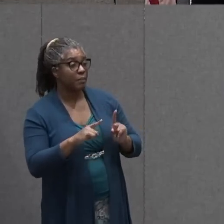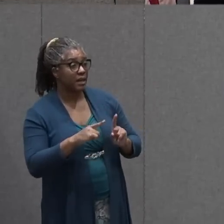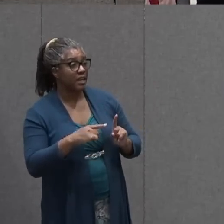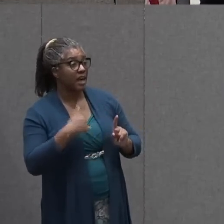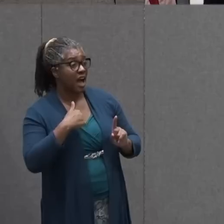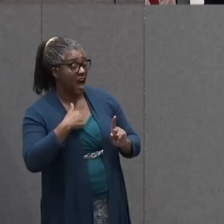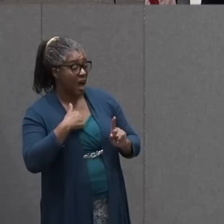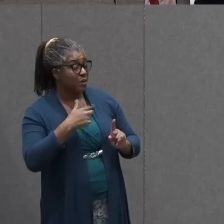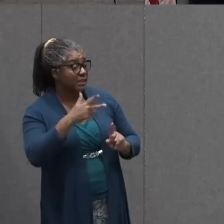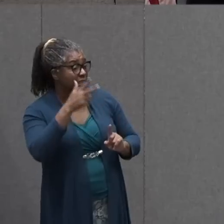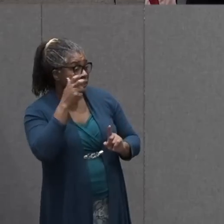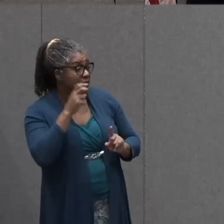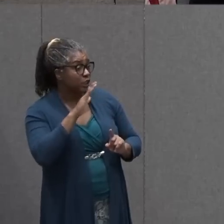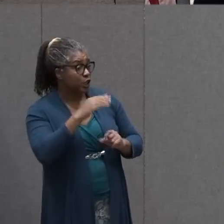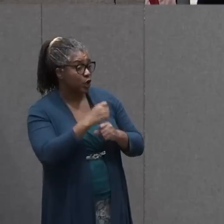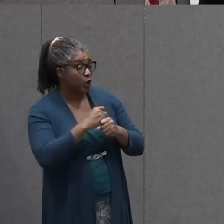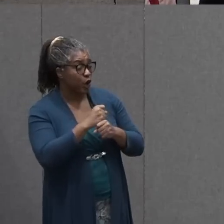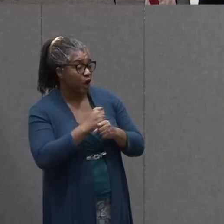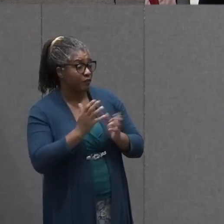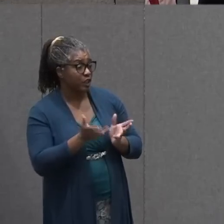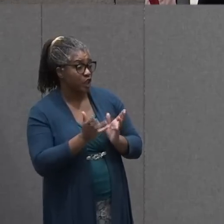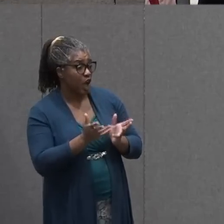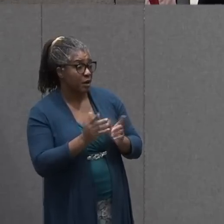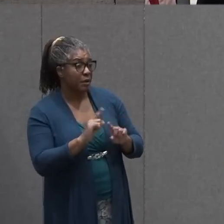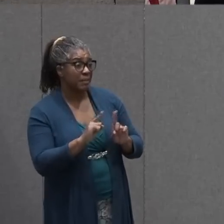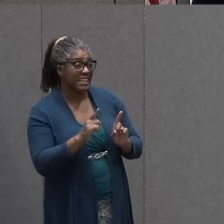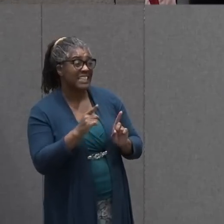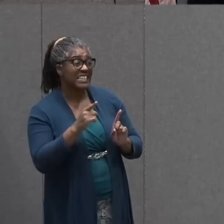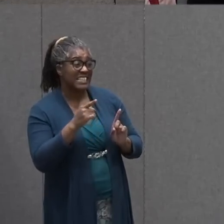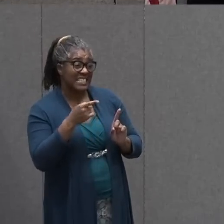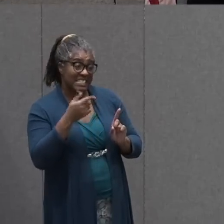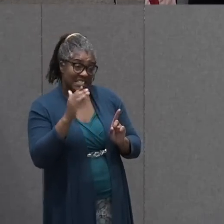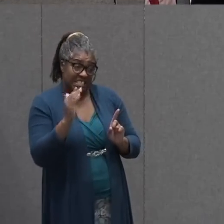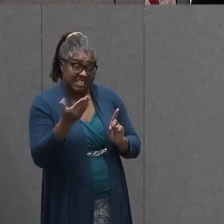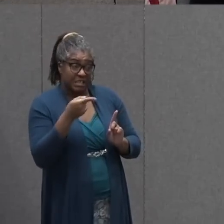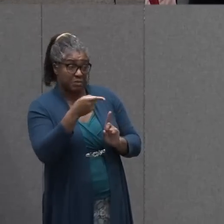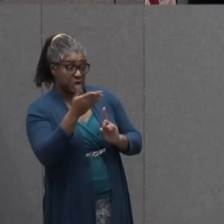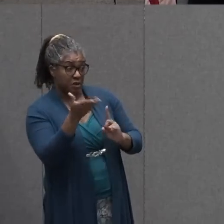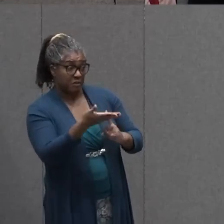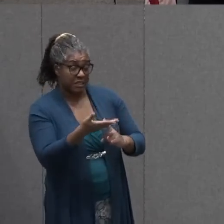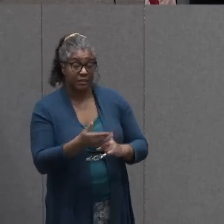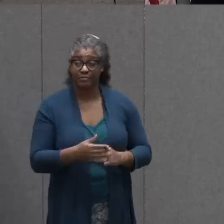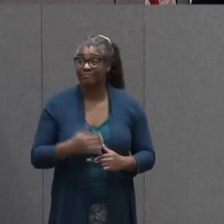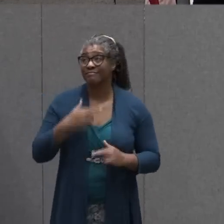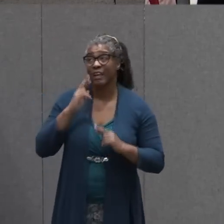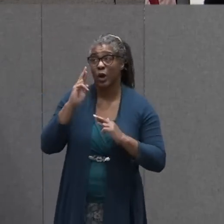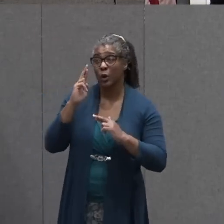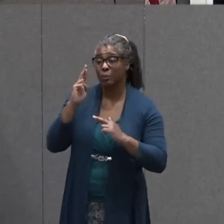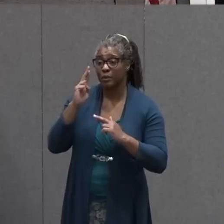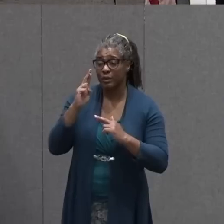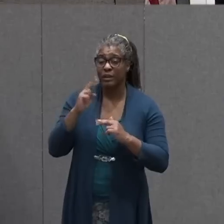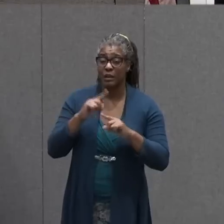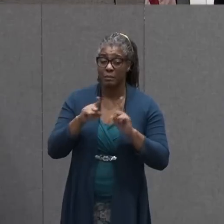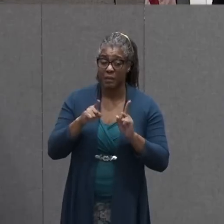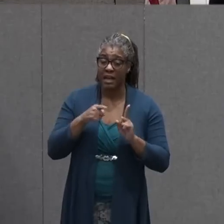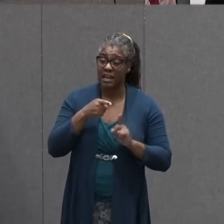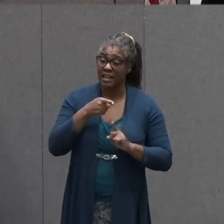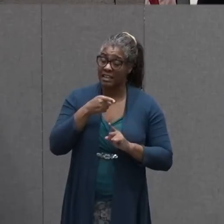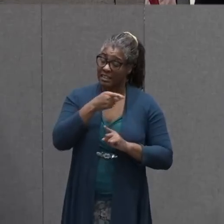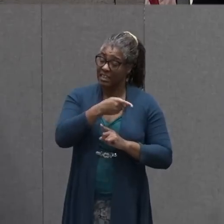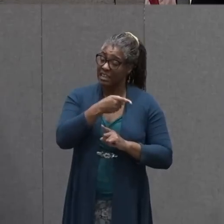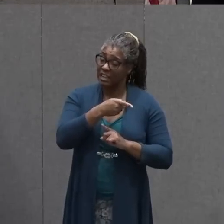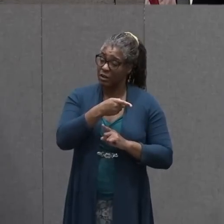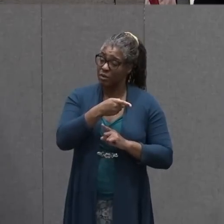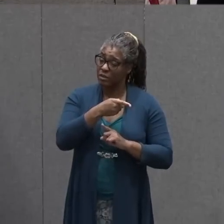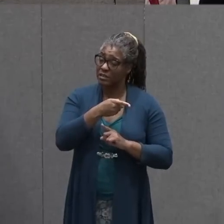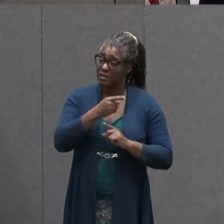he was maybe coming around. I hope so. I hope so. I'm hoping that he was able to use imagery